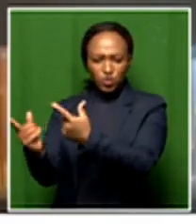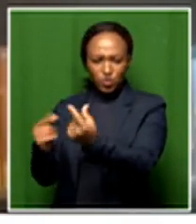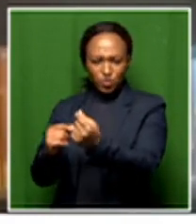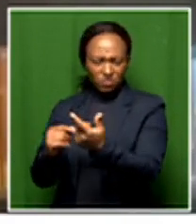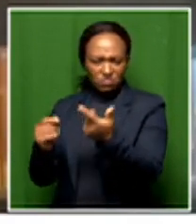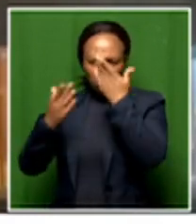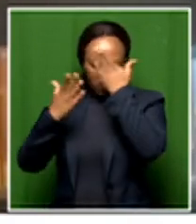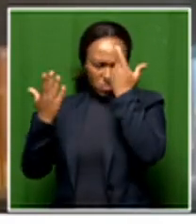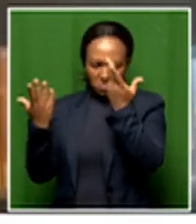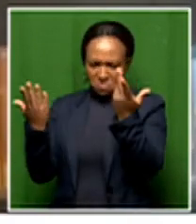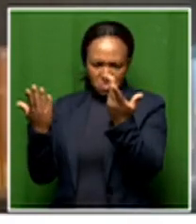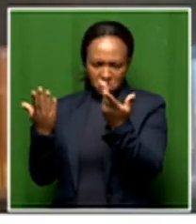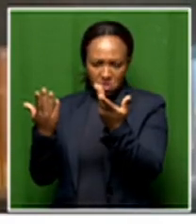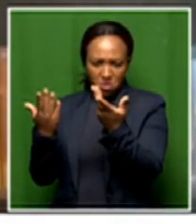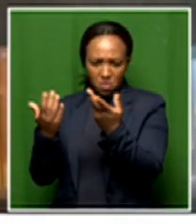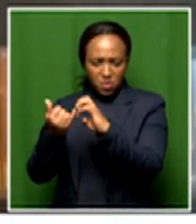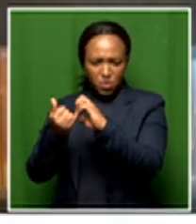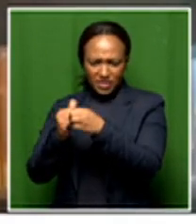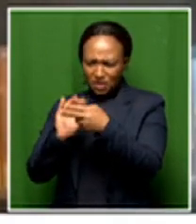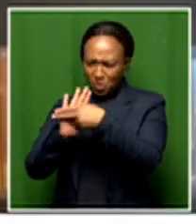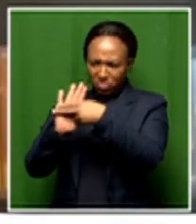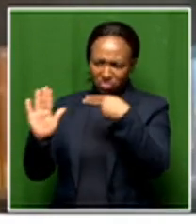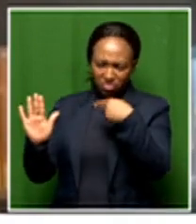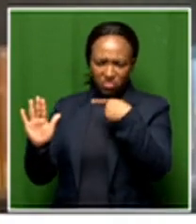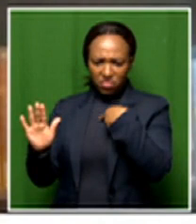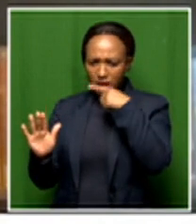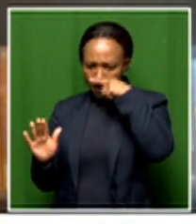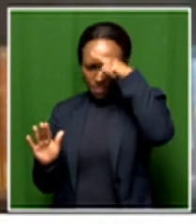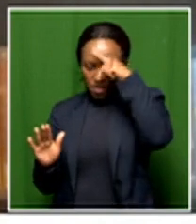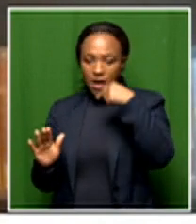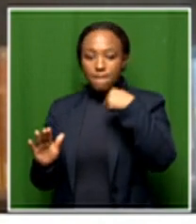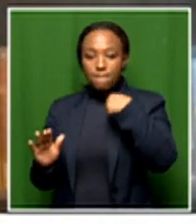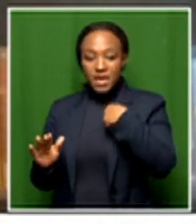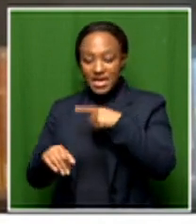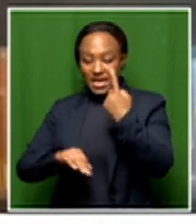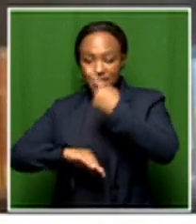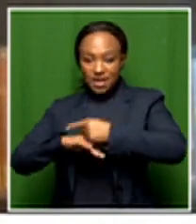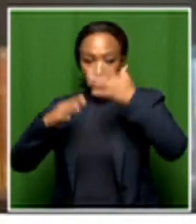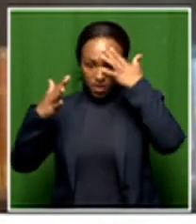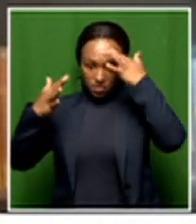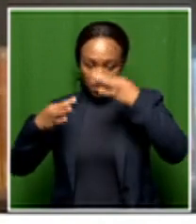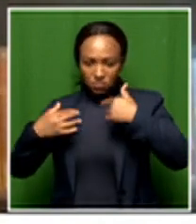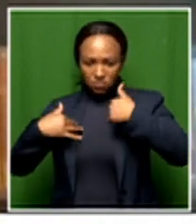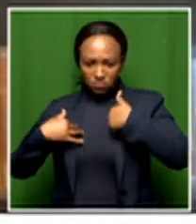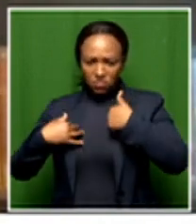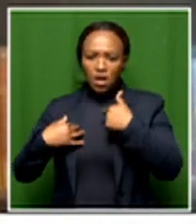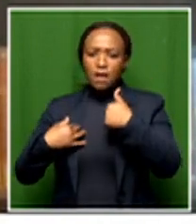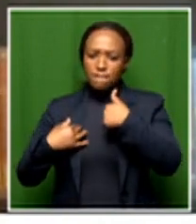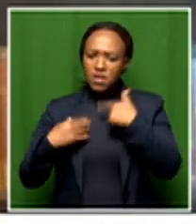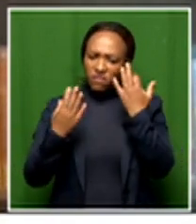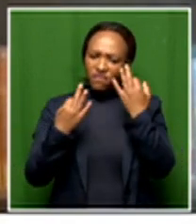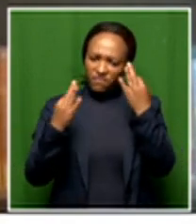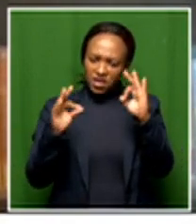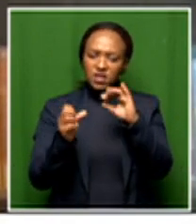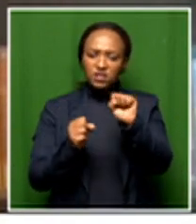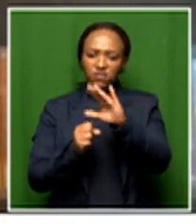I don't know whether they were trying to tarnish my image. The day I decided to join a political party, I'm a free South African, I'll simply stand on a